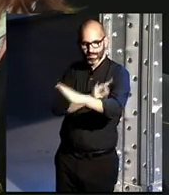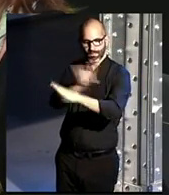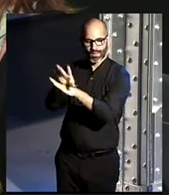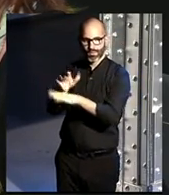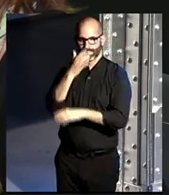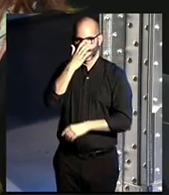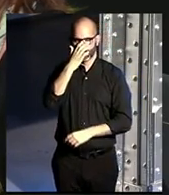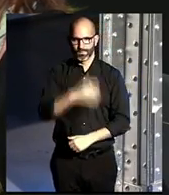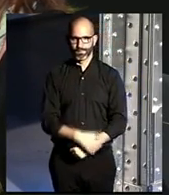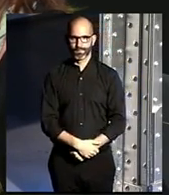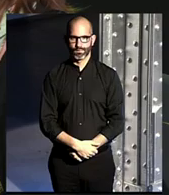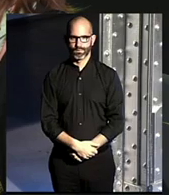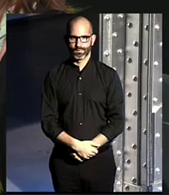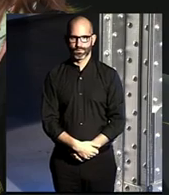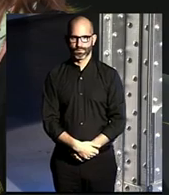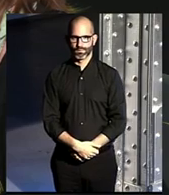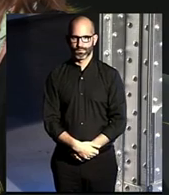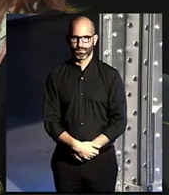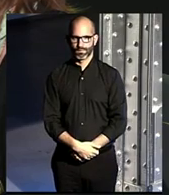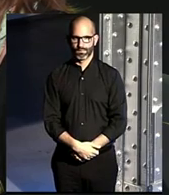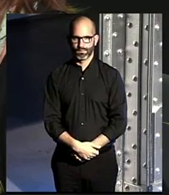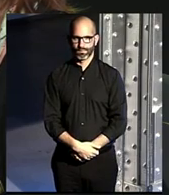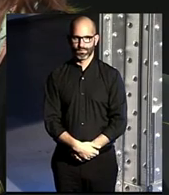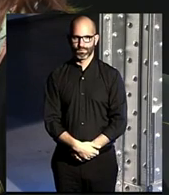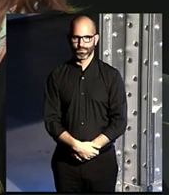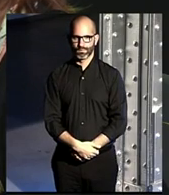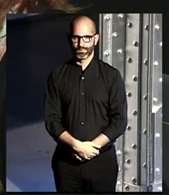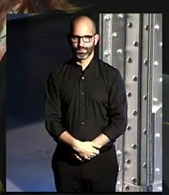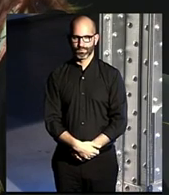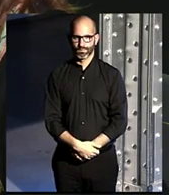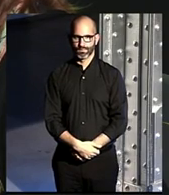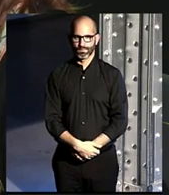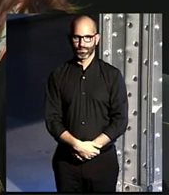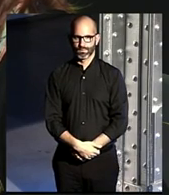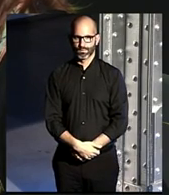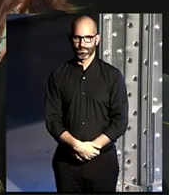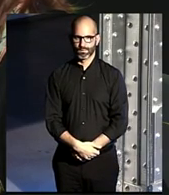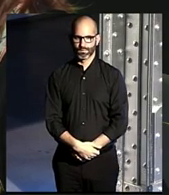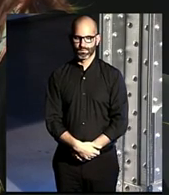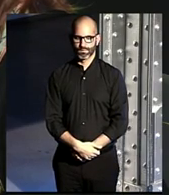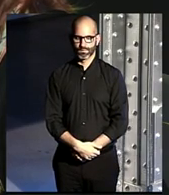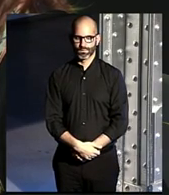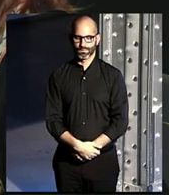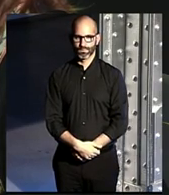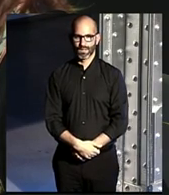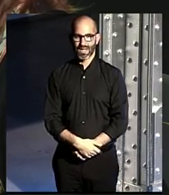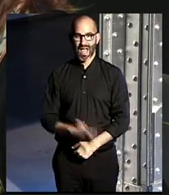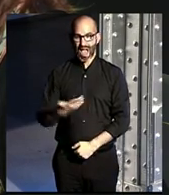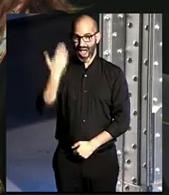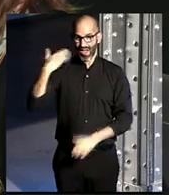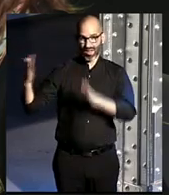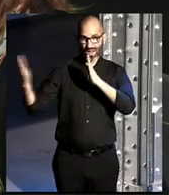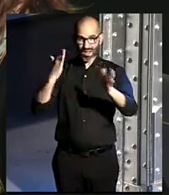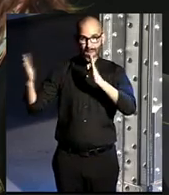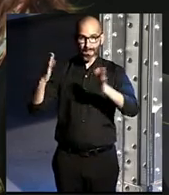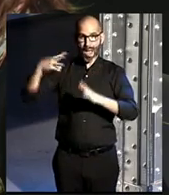back. The manuscript disappeared for months and months and months. En aquellos tiempos,